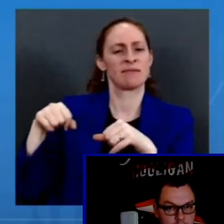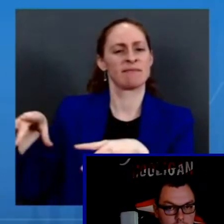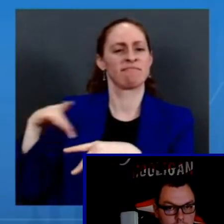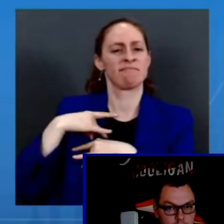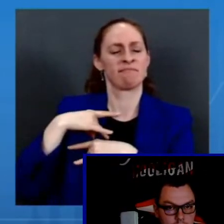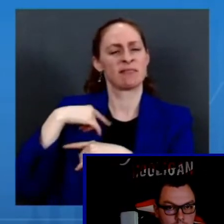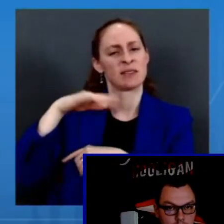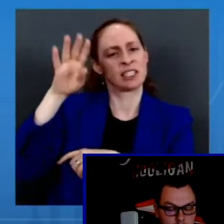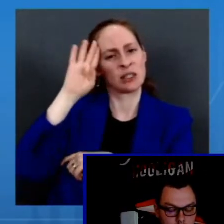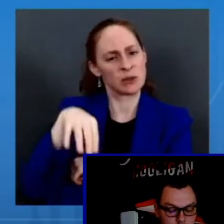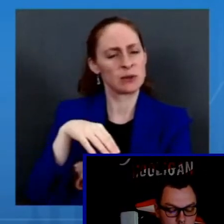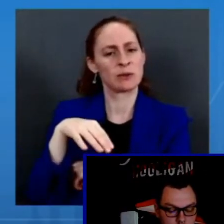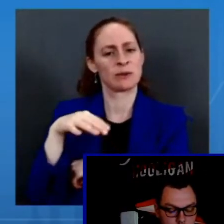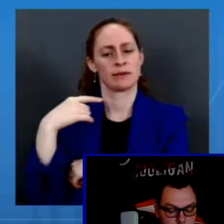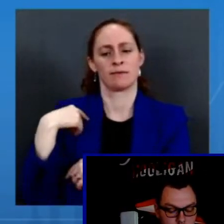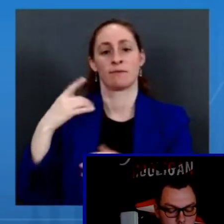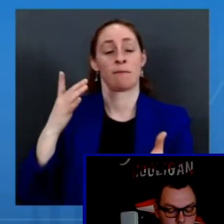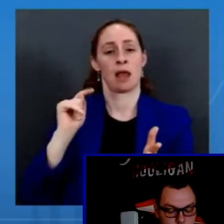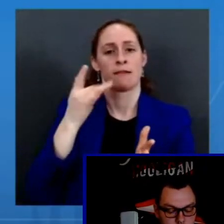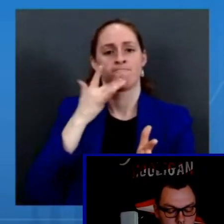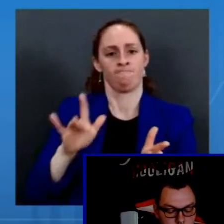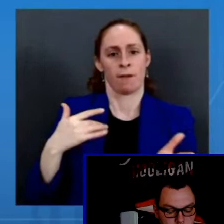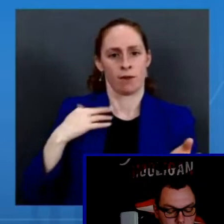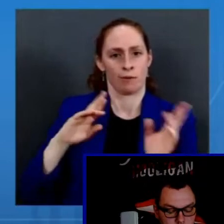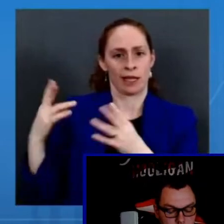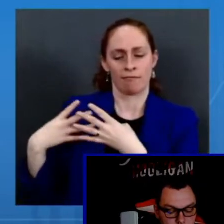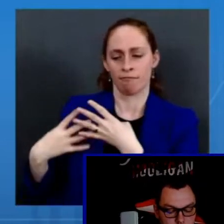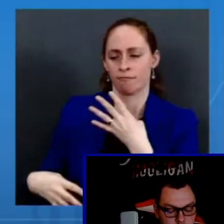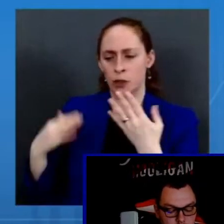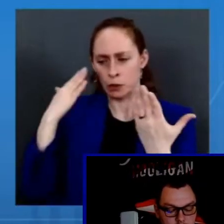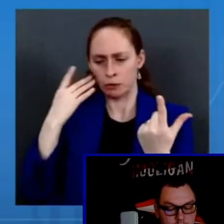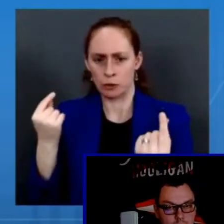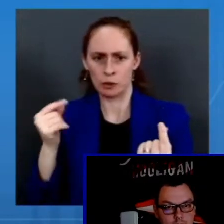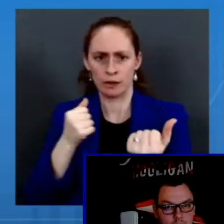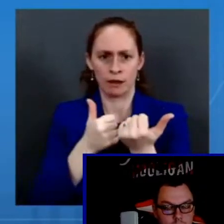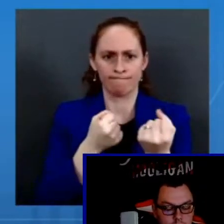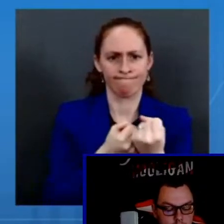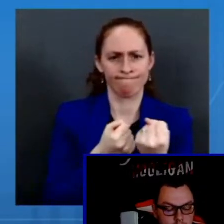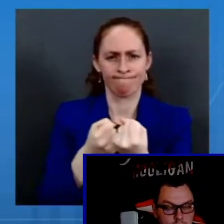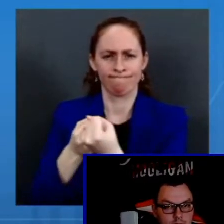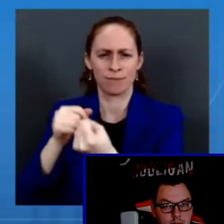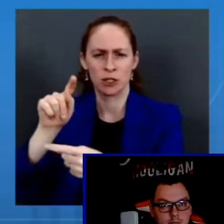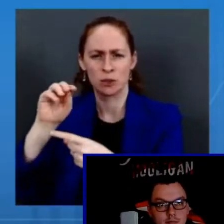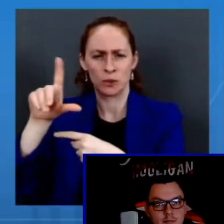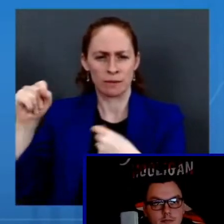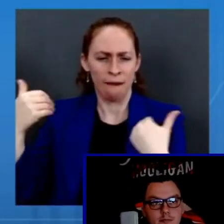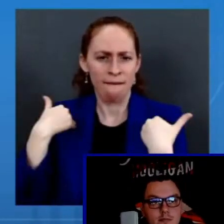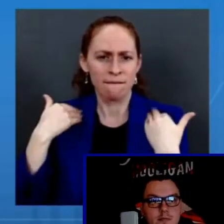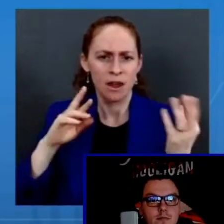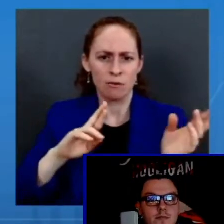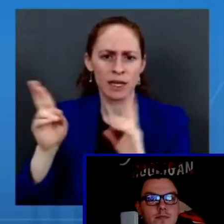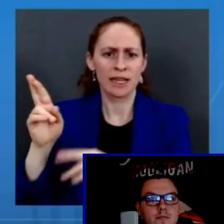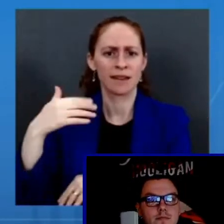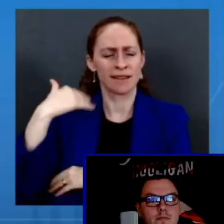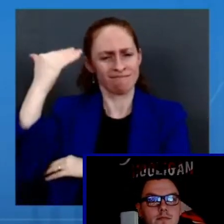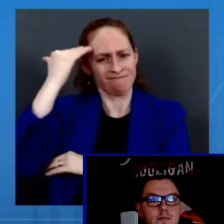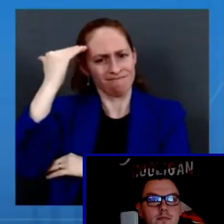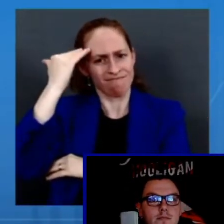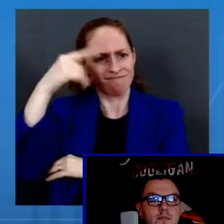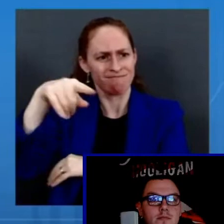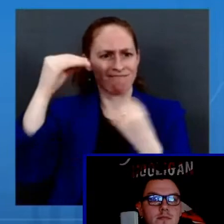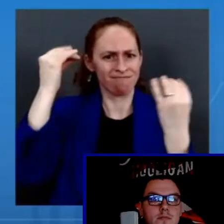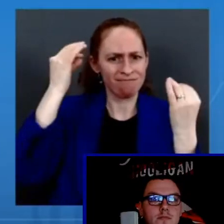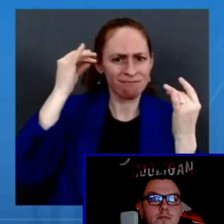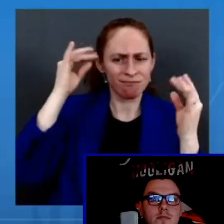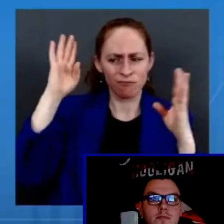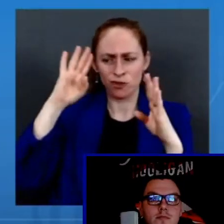about the Omicron variant, how to protect yourselves, our loved ones, how to safely gather with our families and friends over the holidays. And you've heard